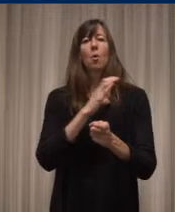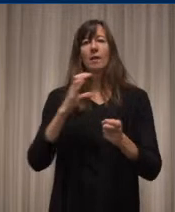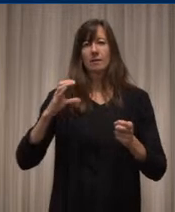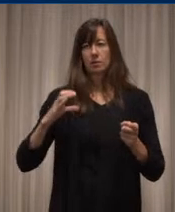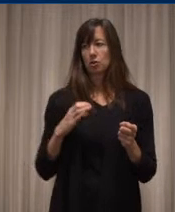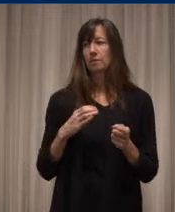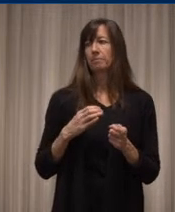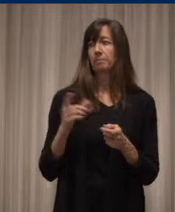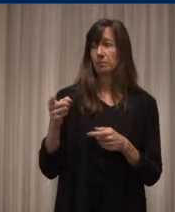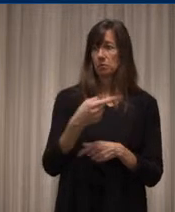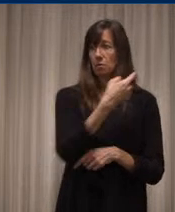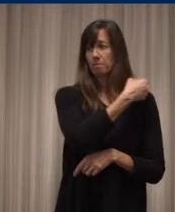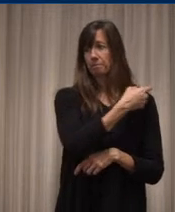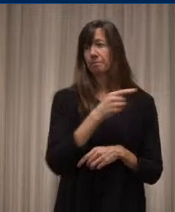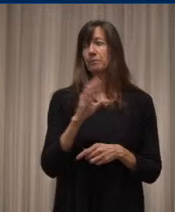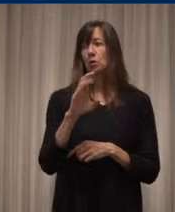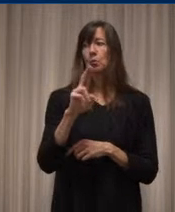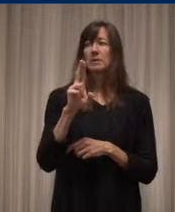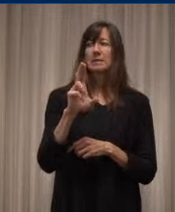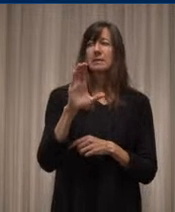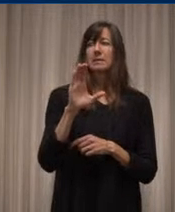our normal email address.